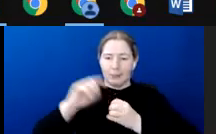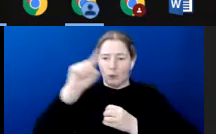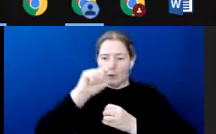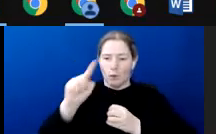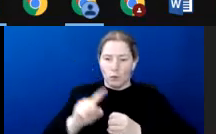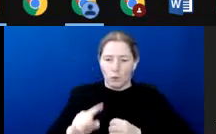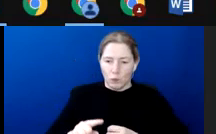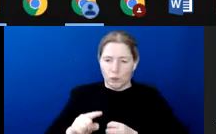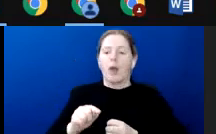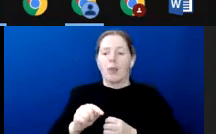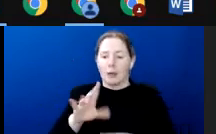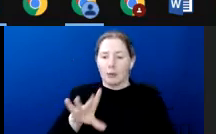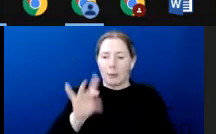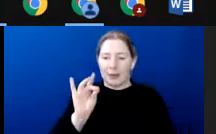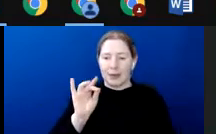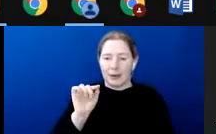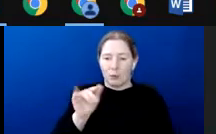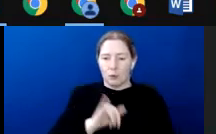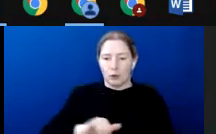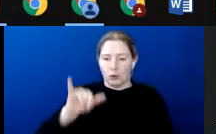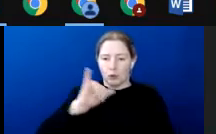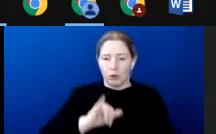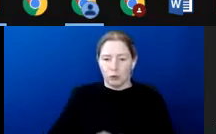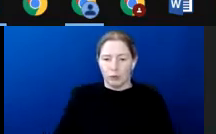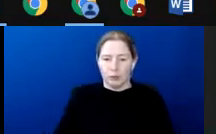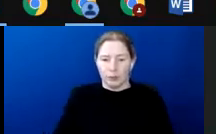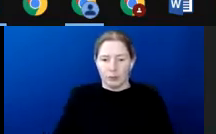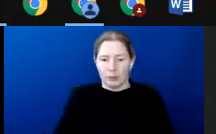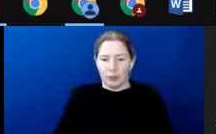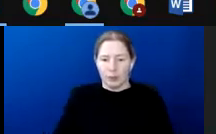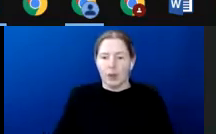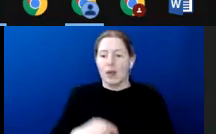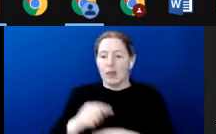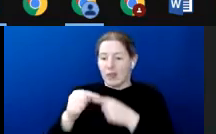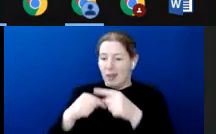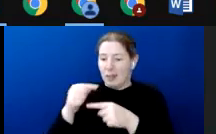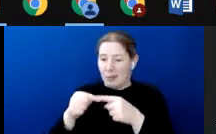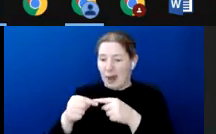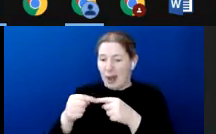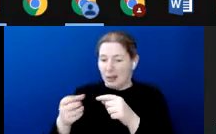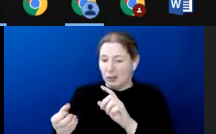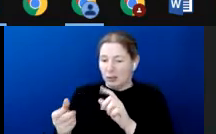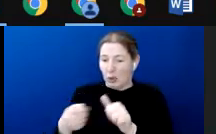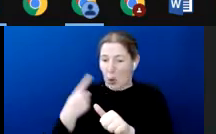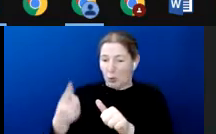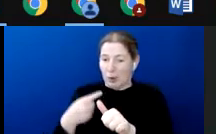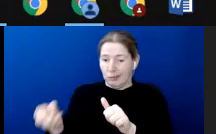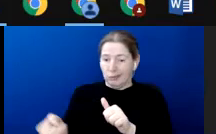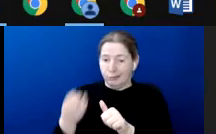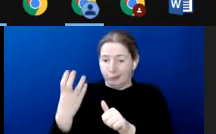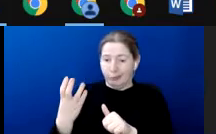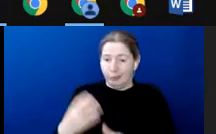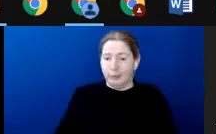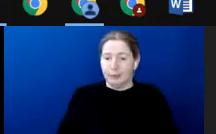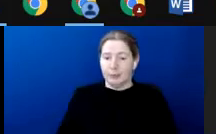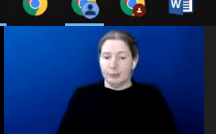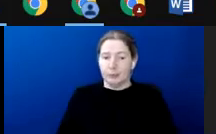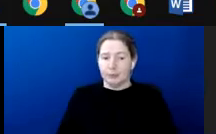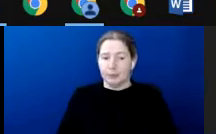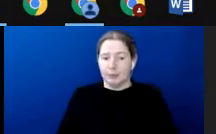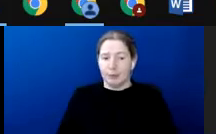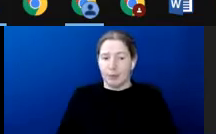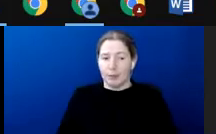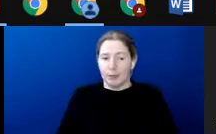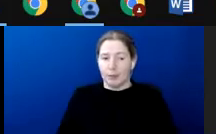you simply just choose that route, and the mileage is calculated on that.